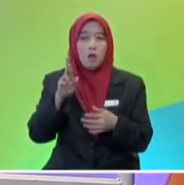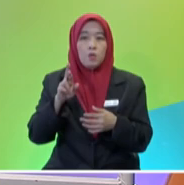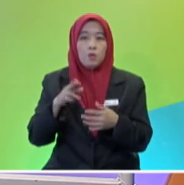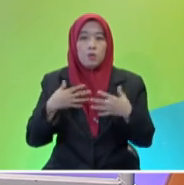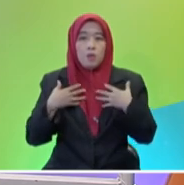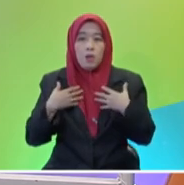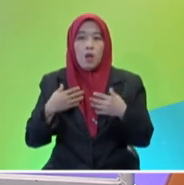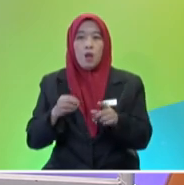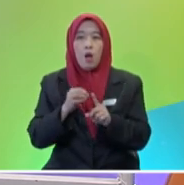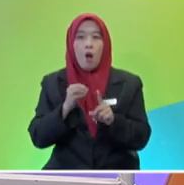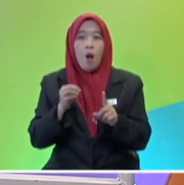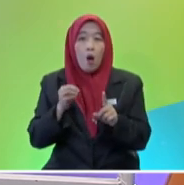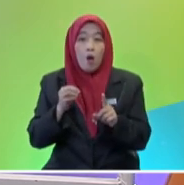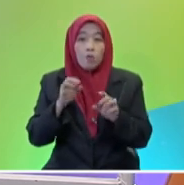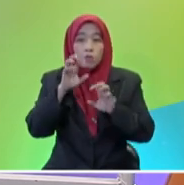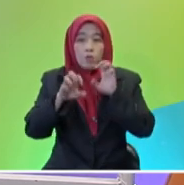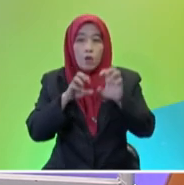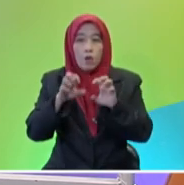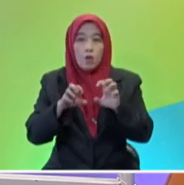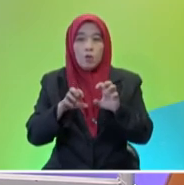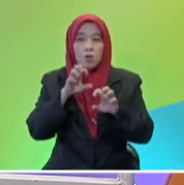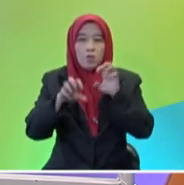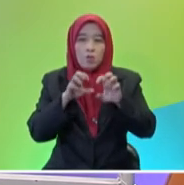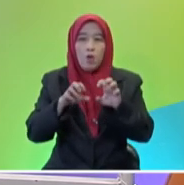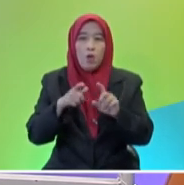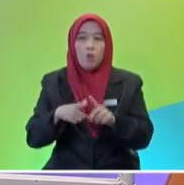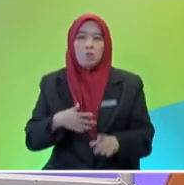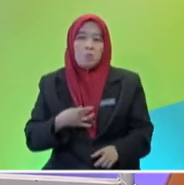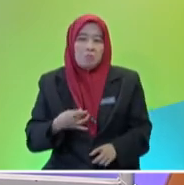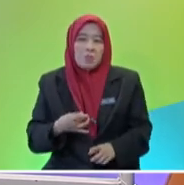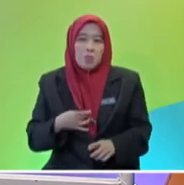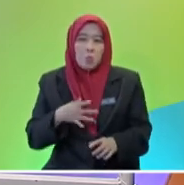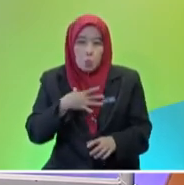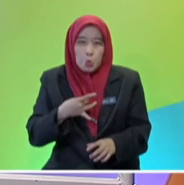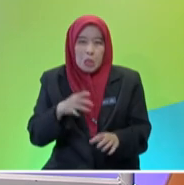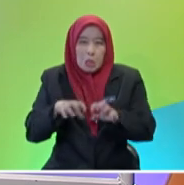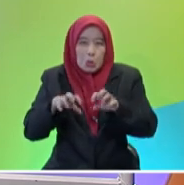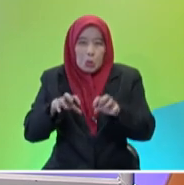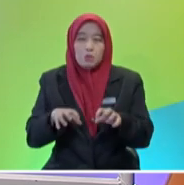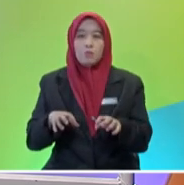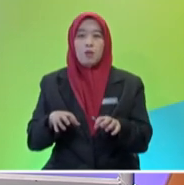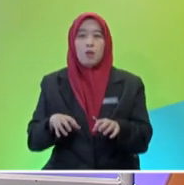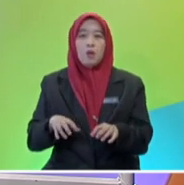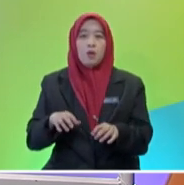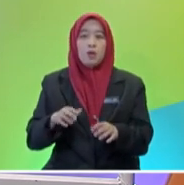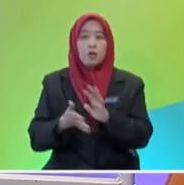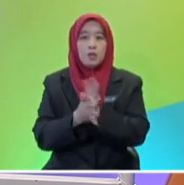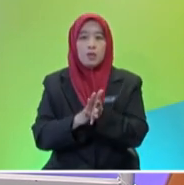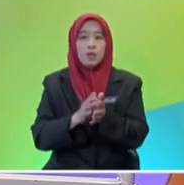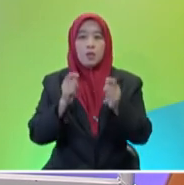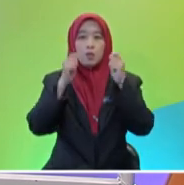Of course I am, especially if they're like... like that. So let's try with another